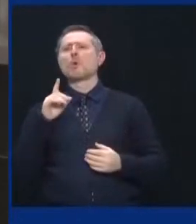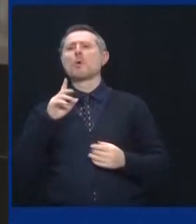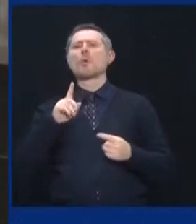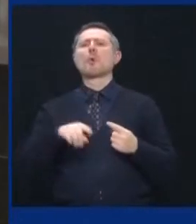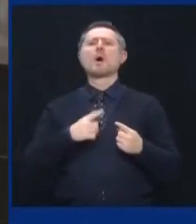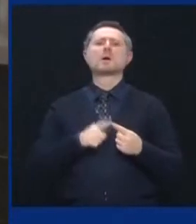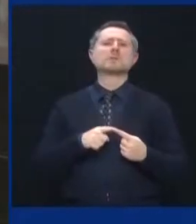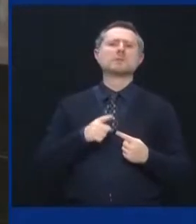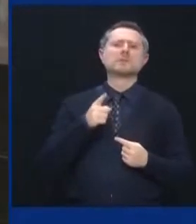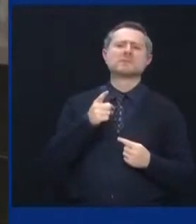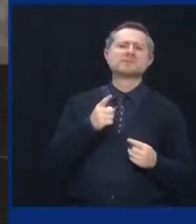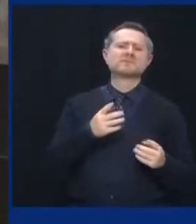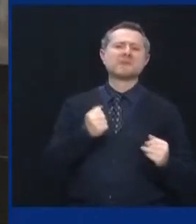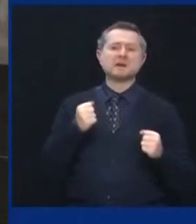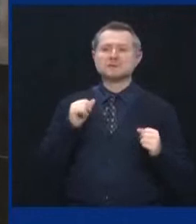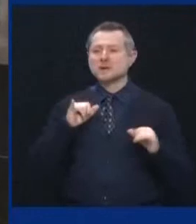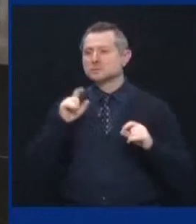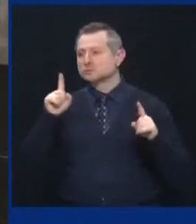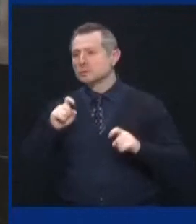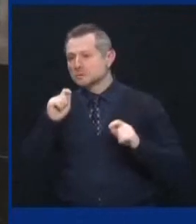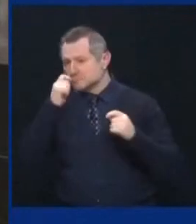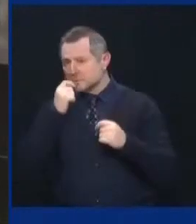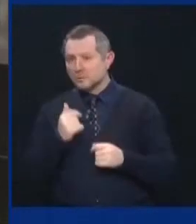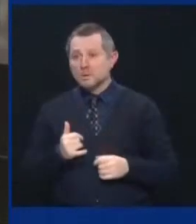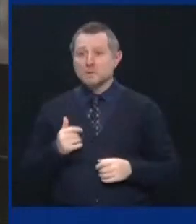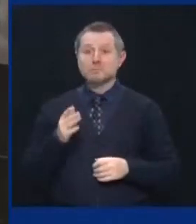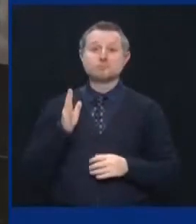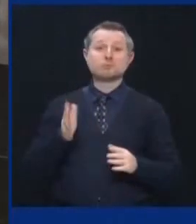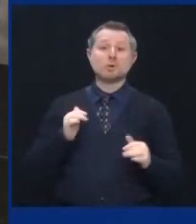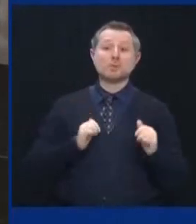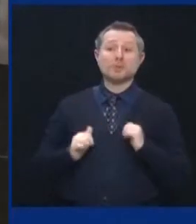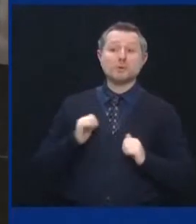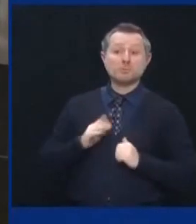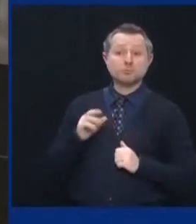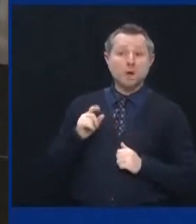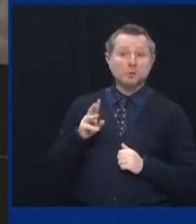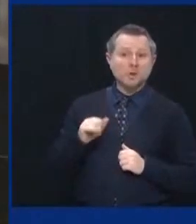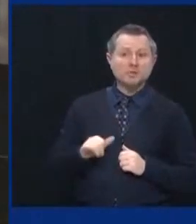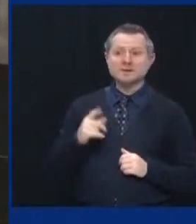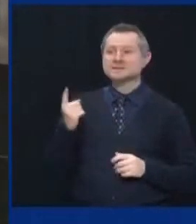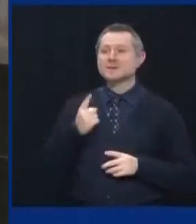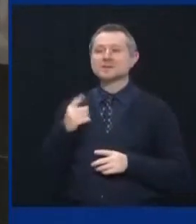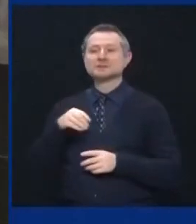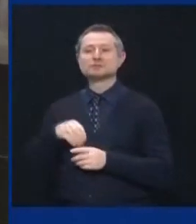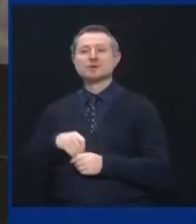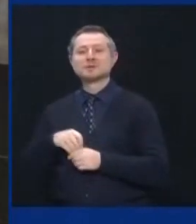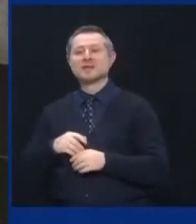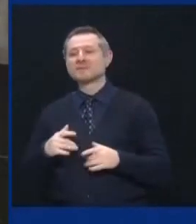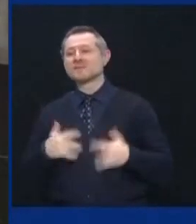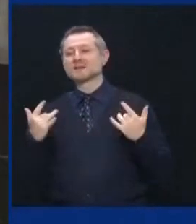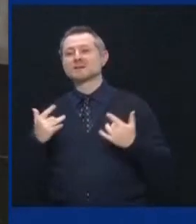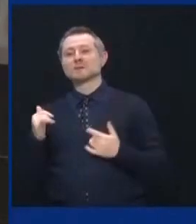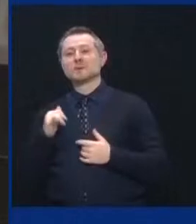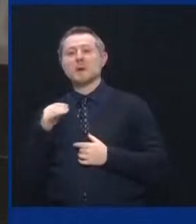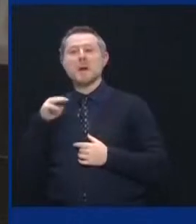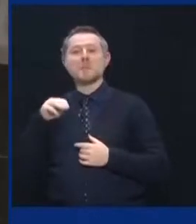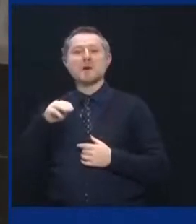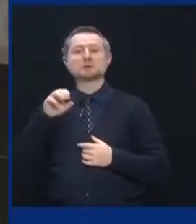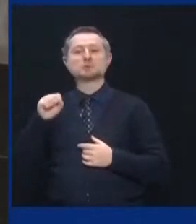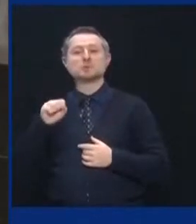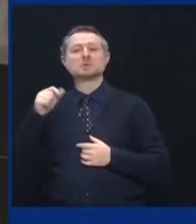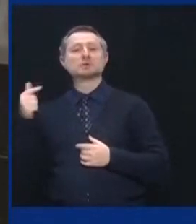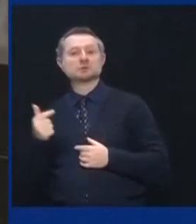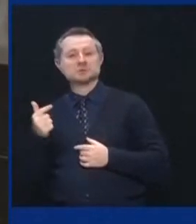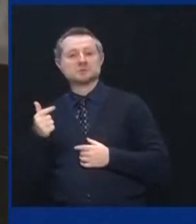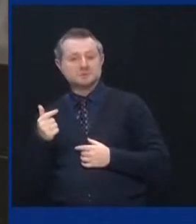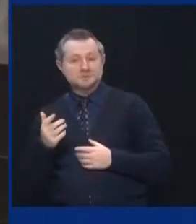it out for something like Broadway Theater or an indoor event at some place like Madison Square Garden? Okay. And my second